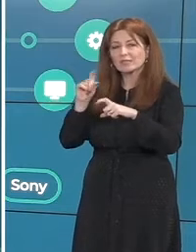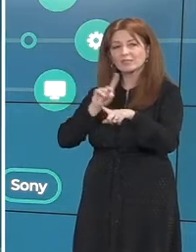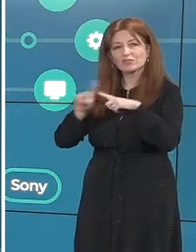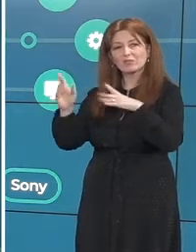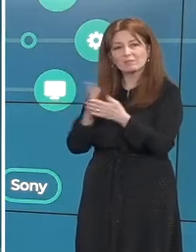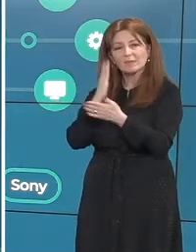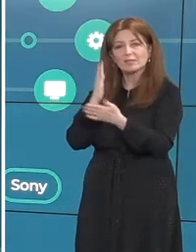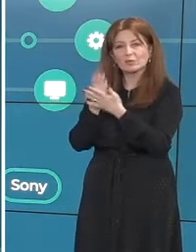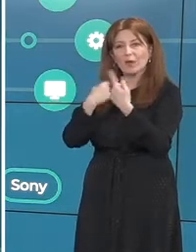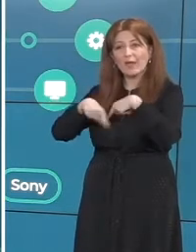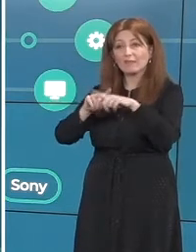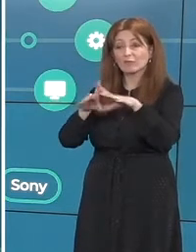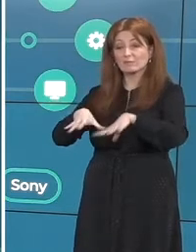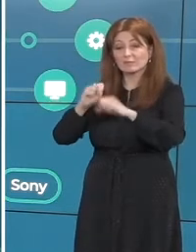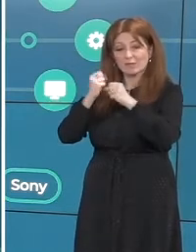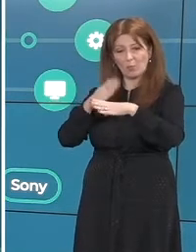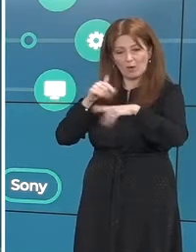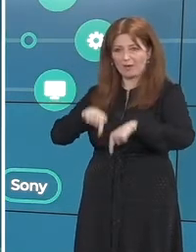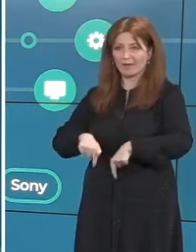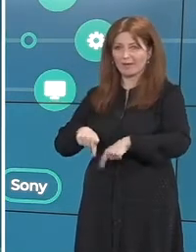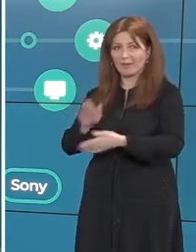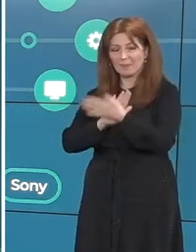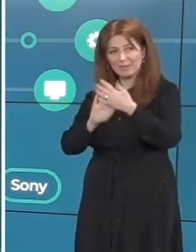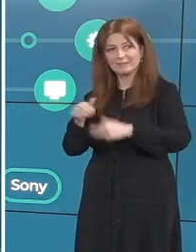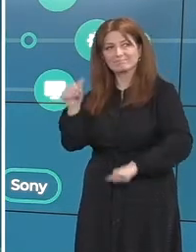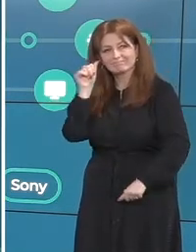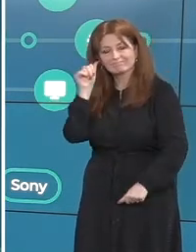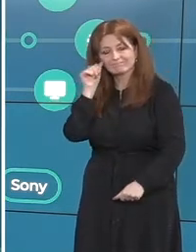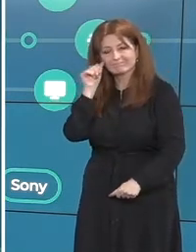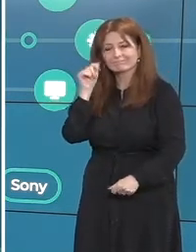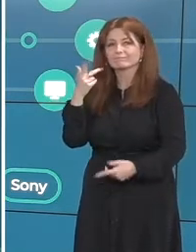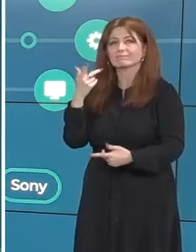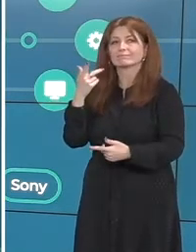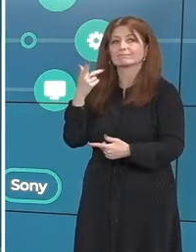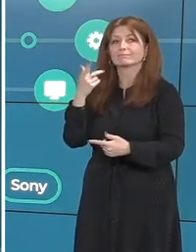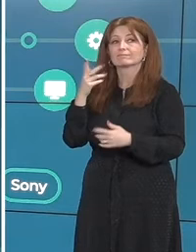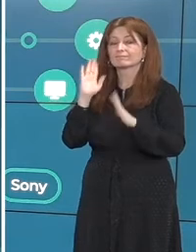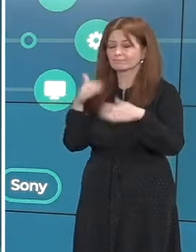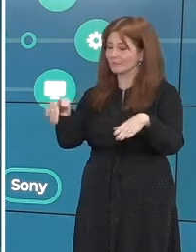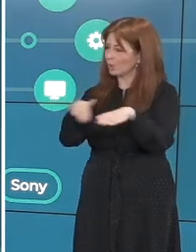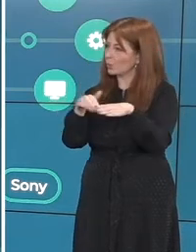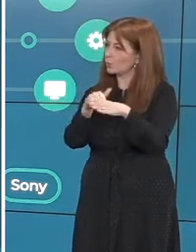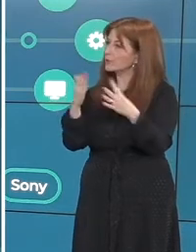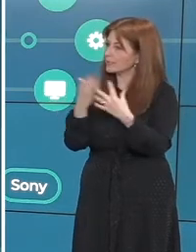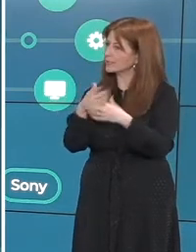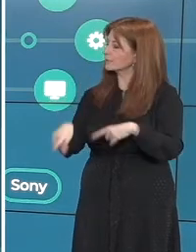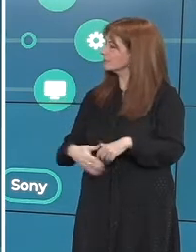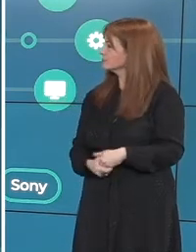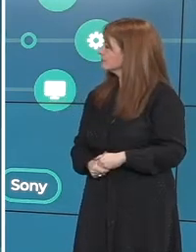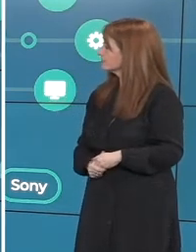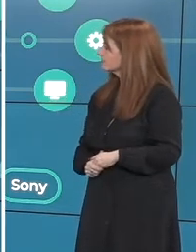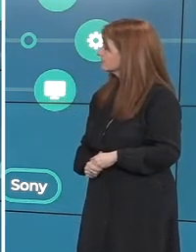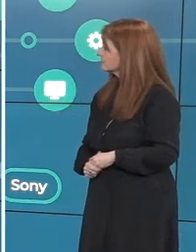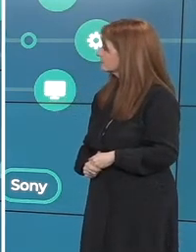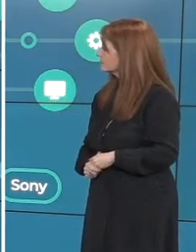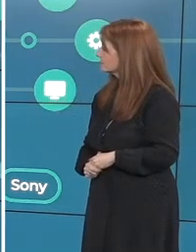everybody who comes in to work on all the many things that we do know that that's a piece of what they should be working on. Great.